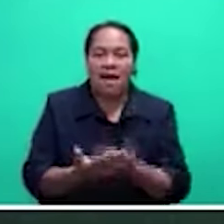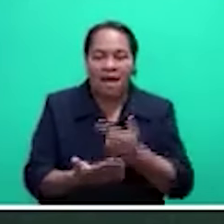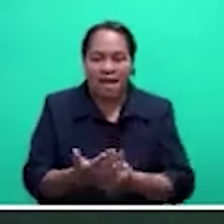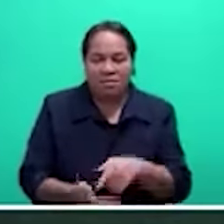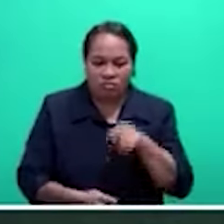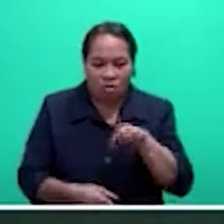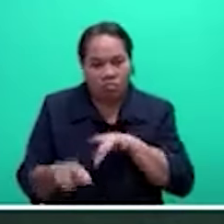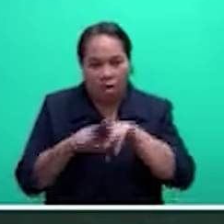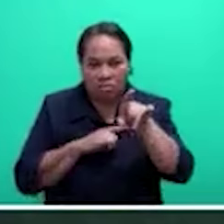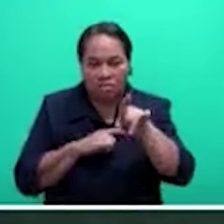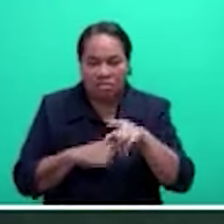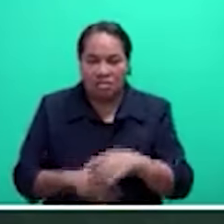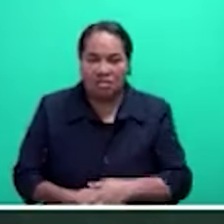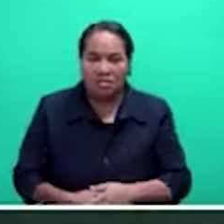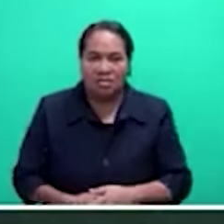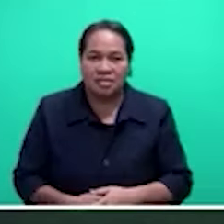Sir,